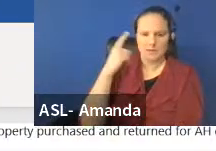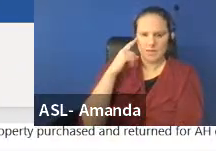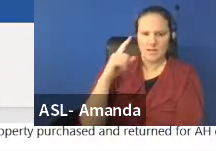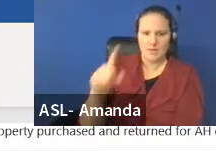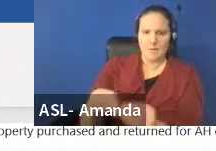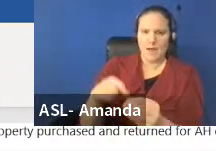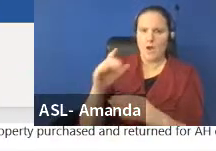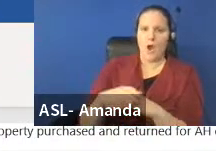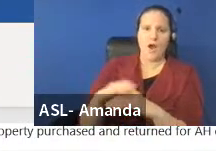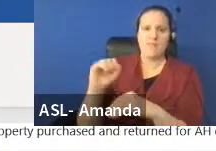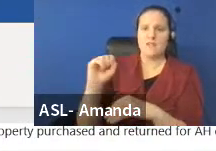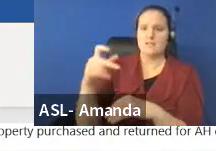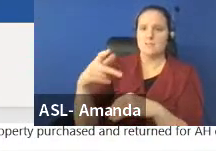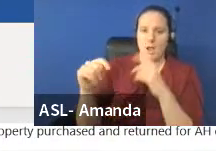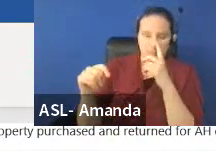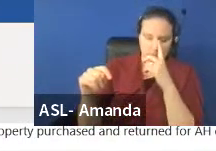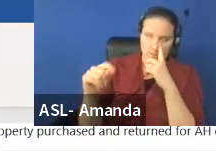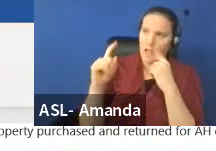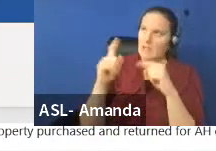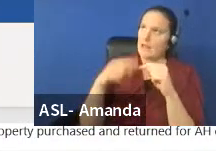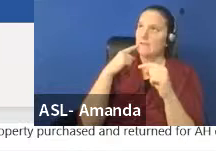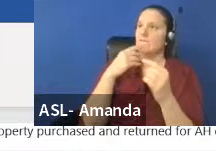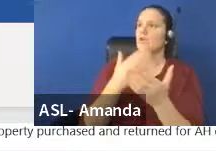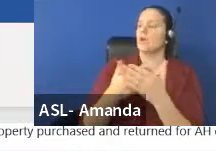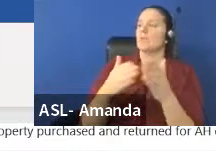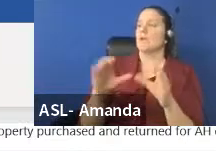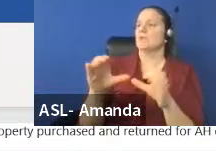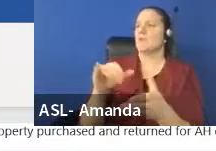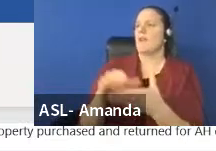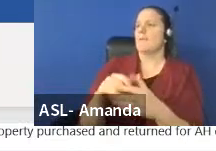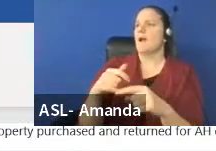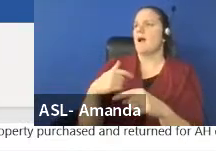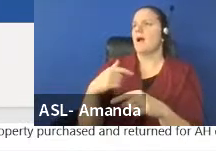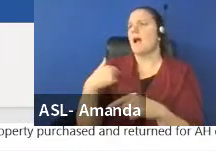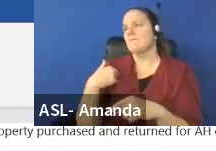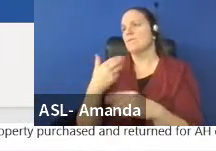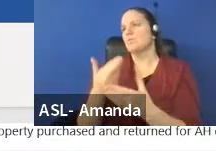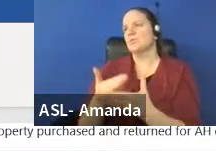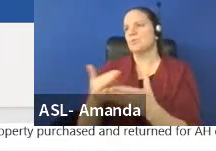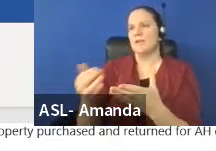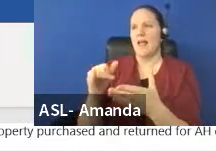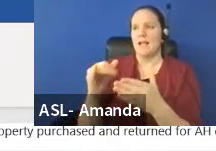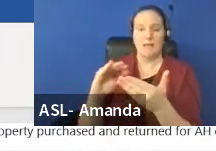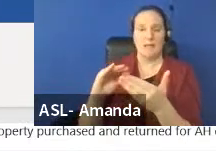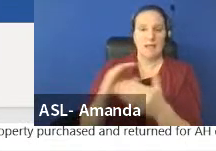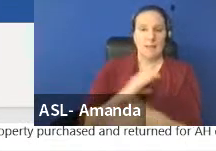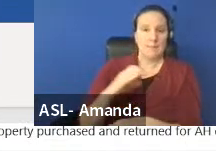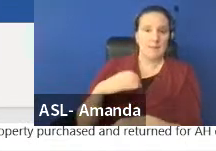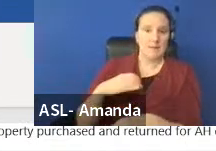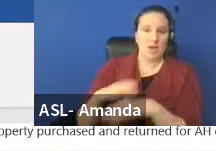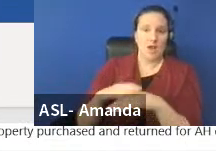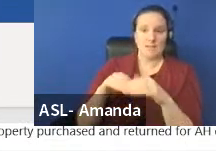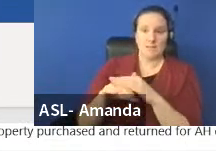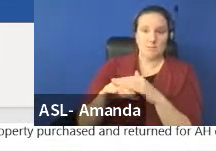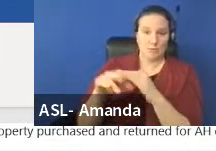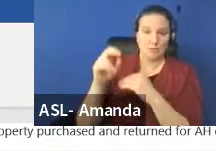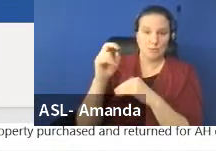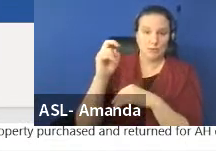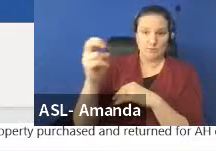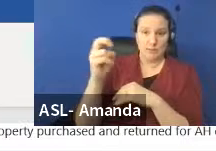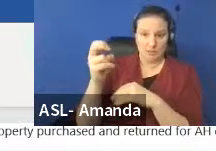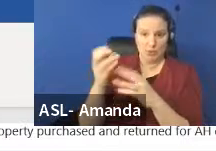On the spot, I can't think of a really good way to do this, but there are other resources like the Committee on Accessible Transportation through TriMet.